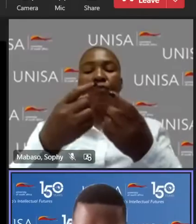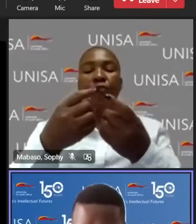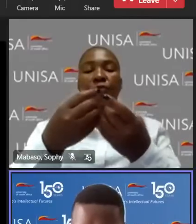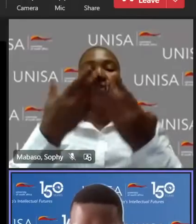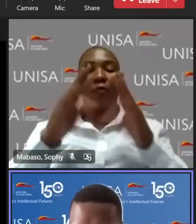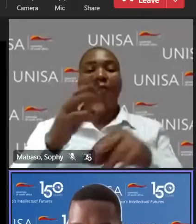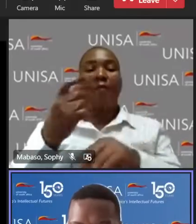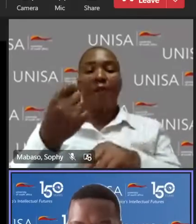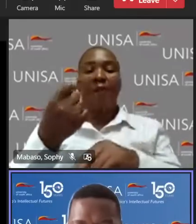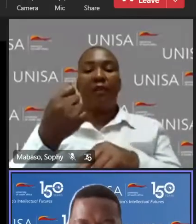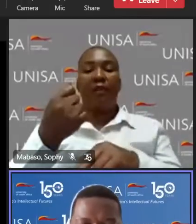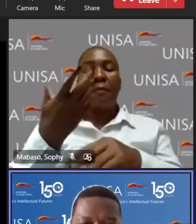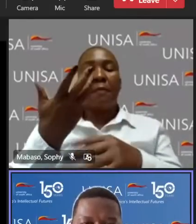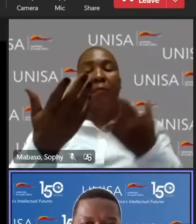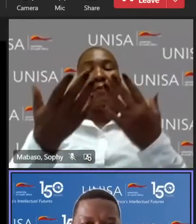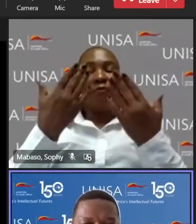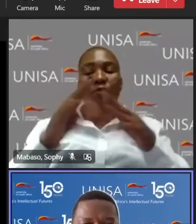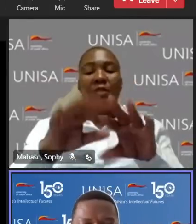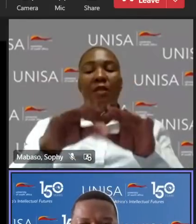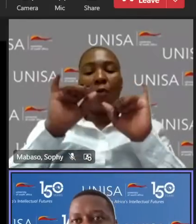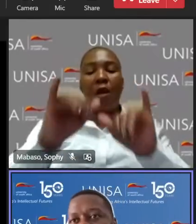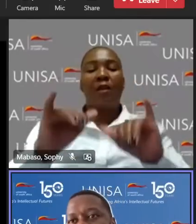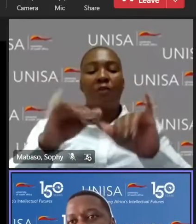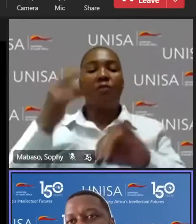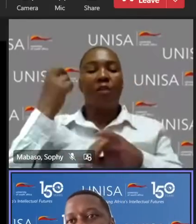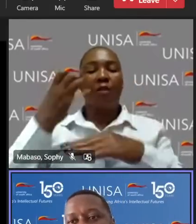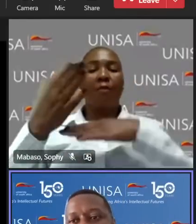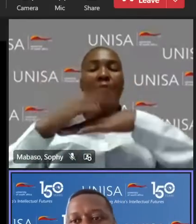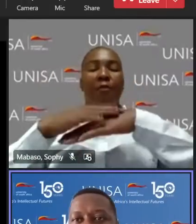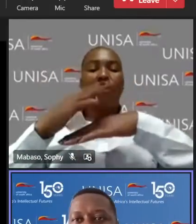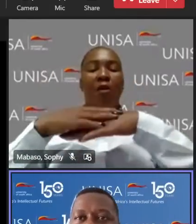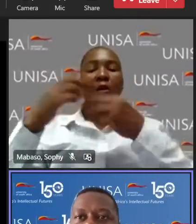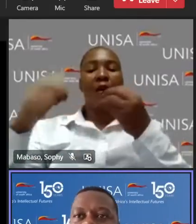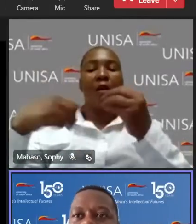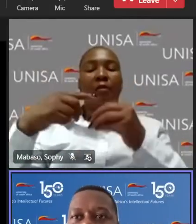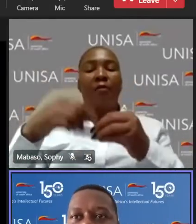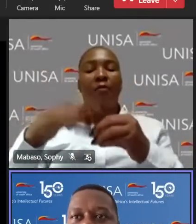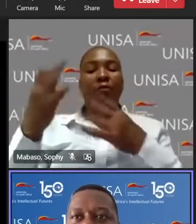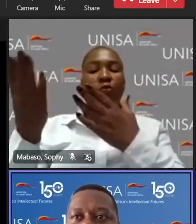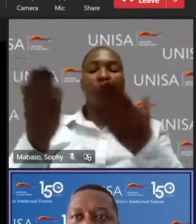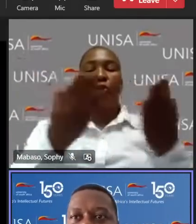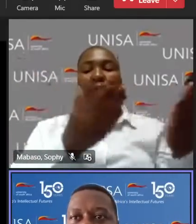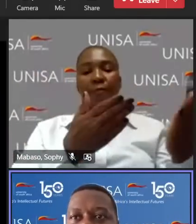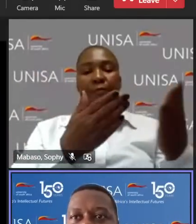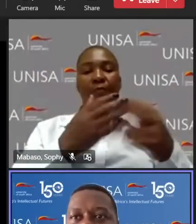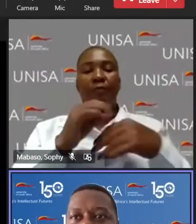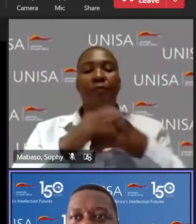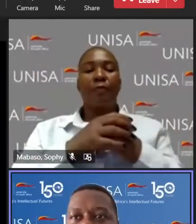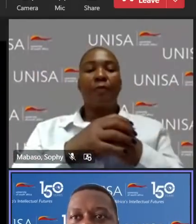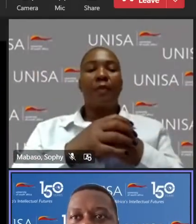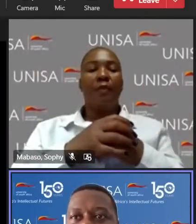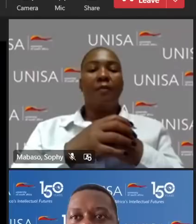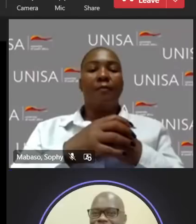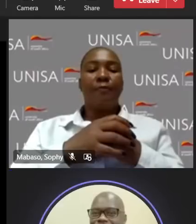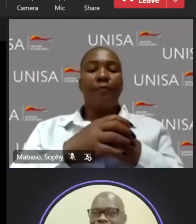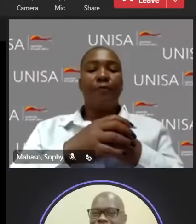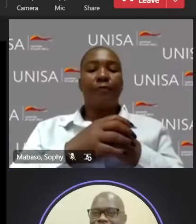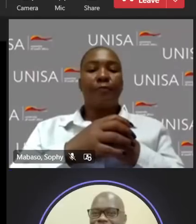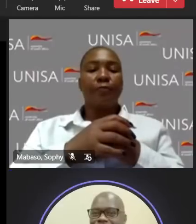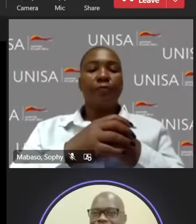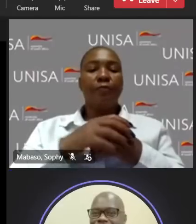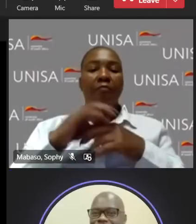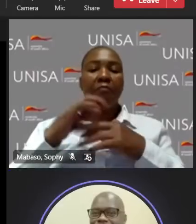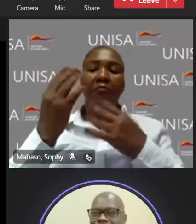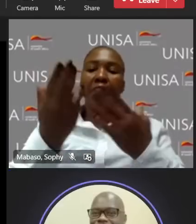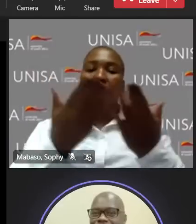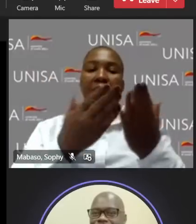eagerly waiting to hear more about that. So I will hand over to him to take us through. Over to you,